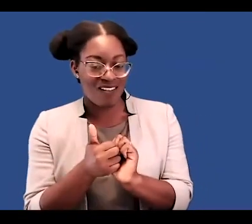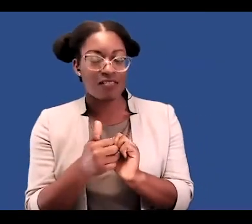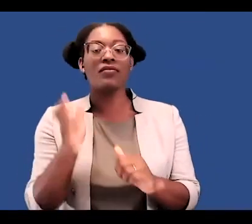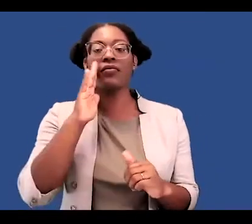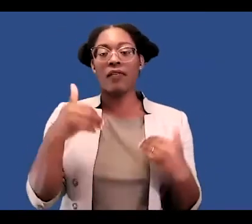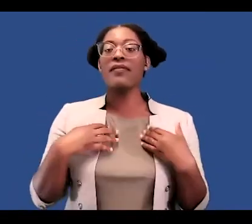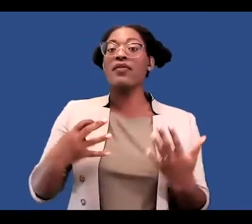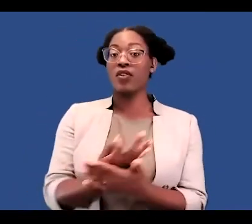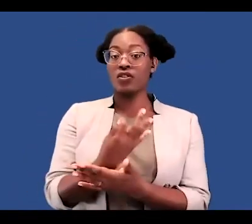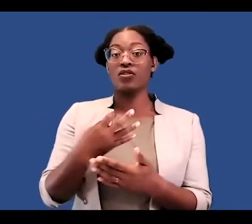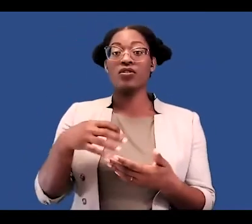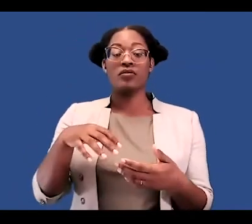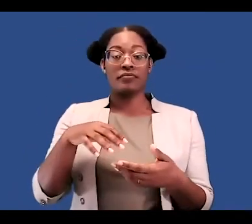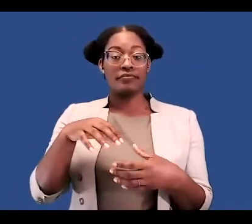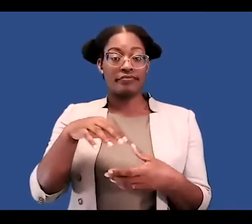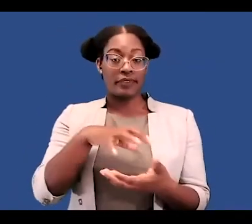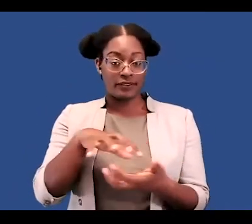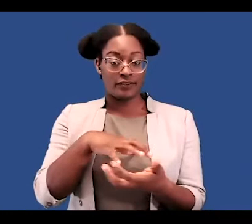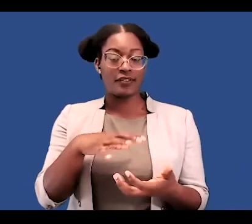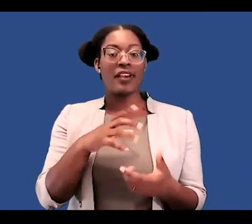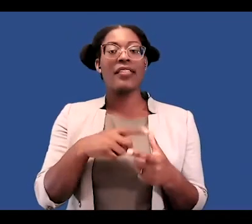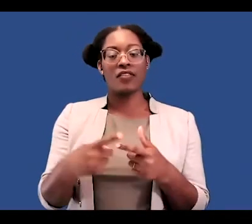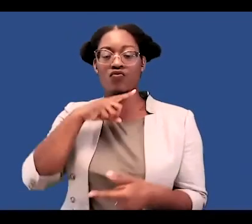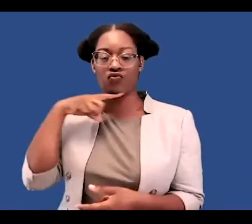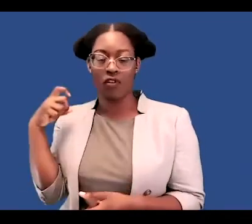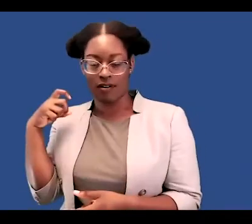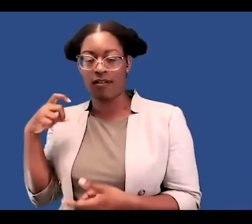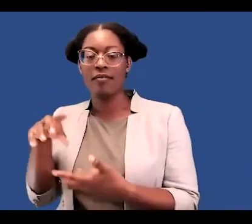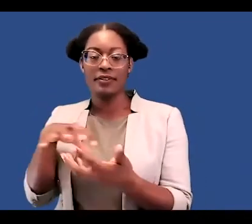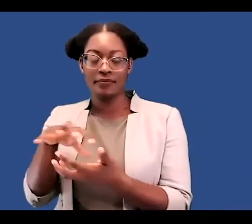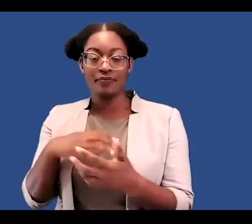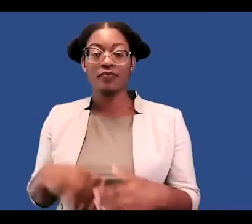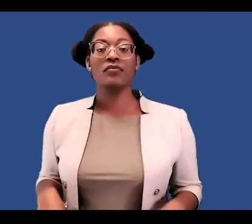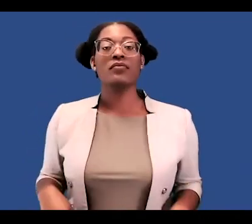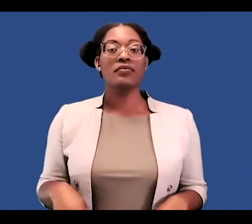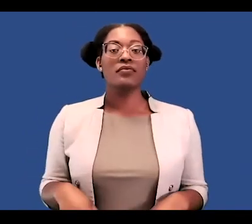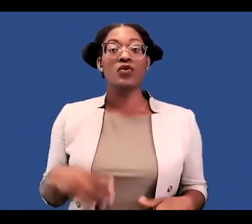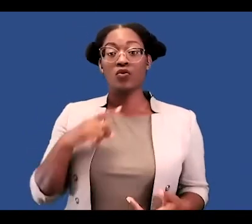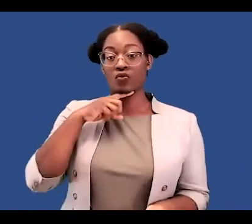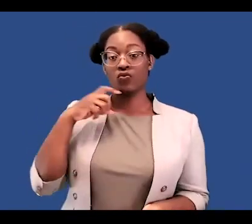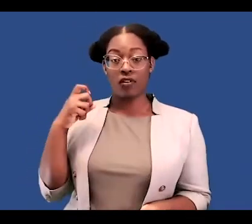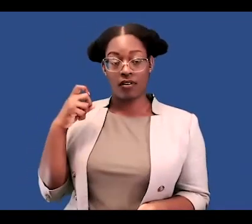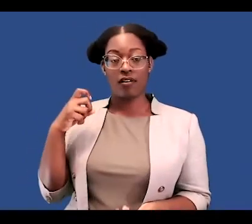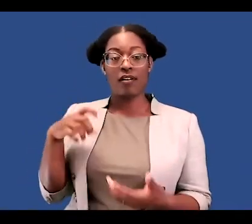fresh blend and then your dried blend. So our dried blend has some herbs that